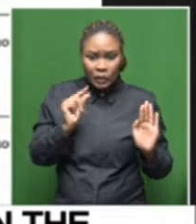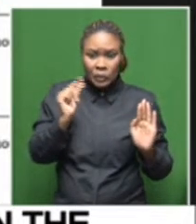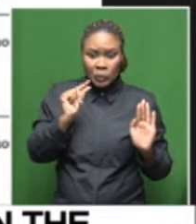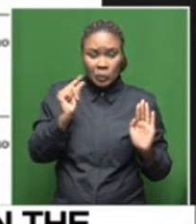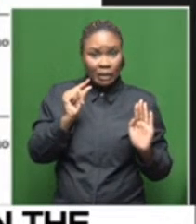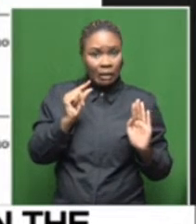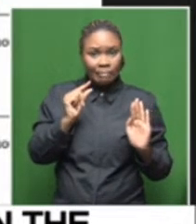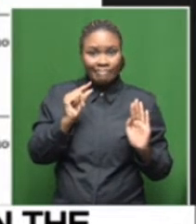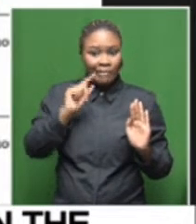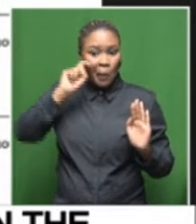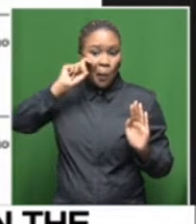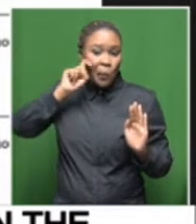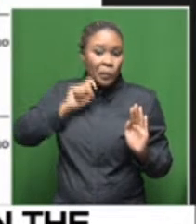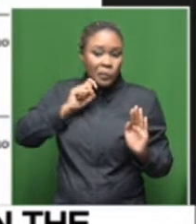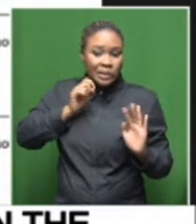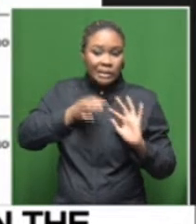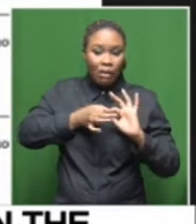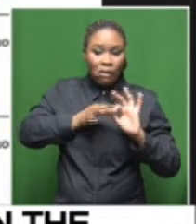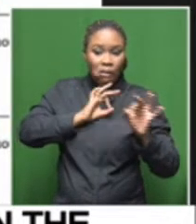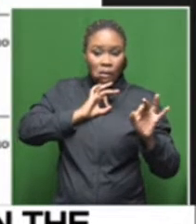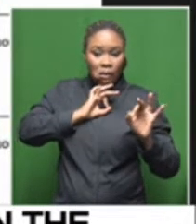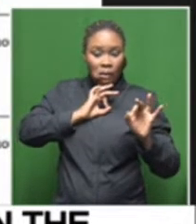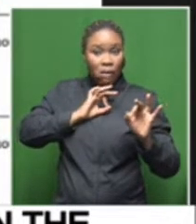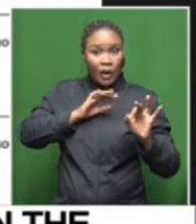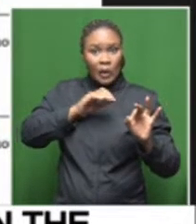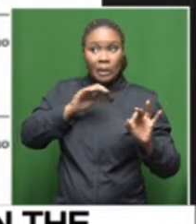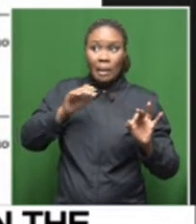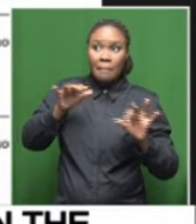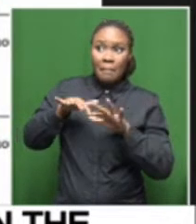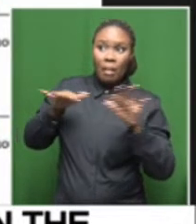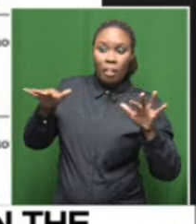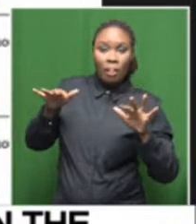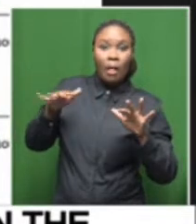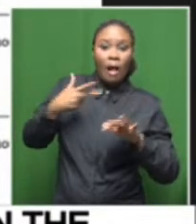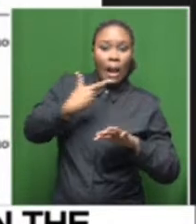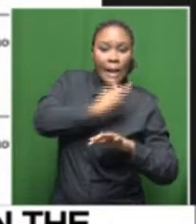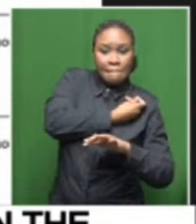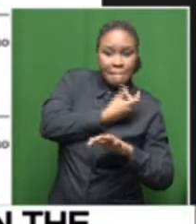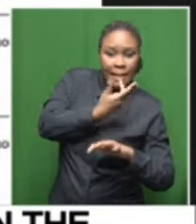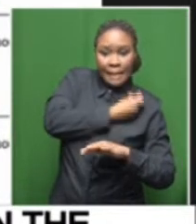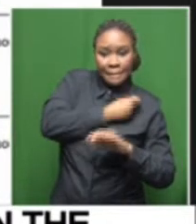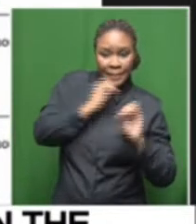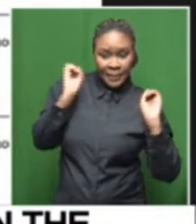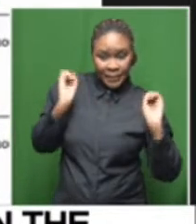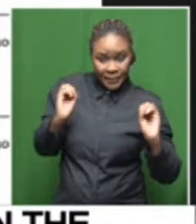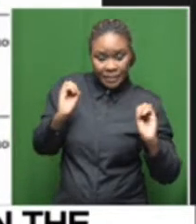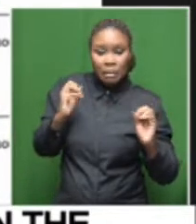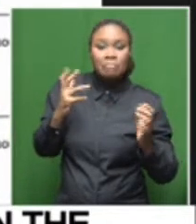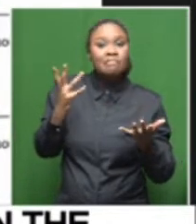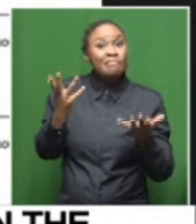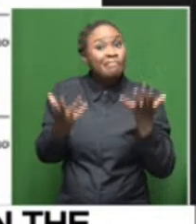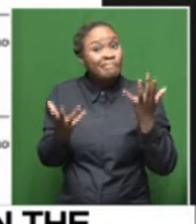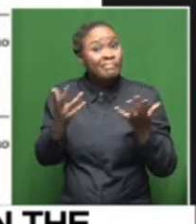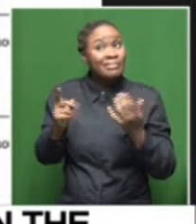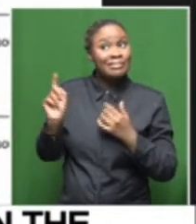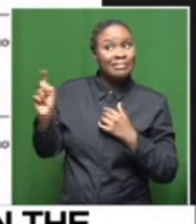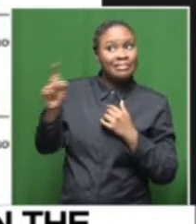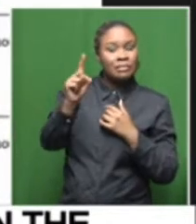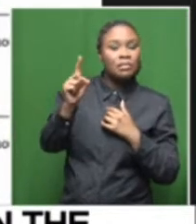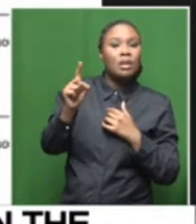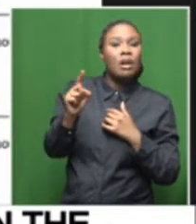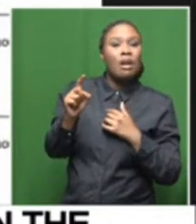be totally utilized within that period, we reach an agreement with some of the